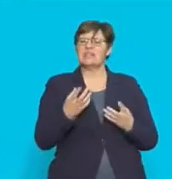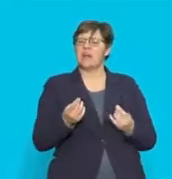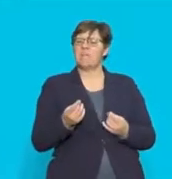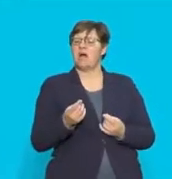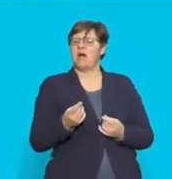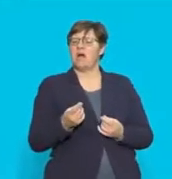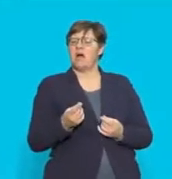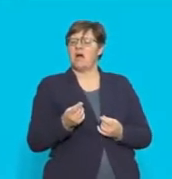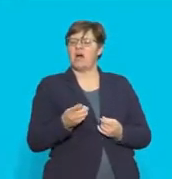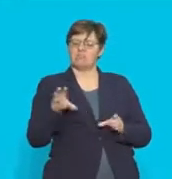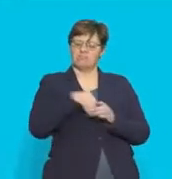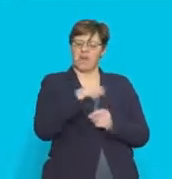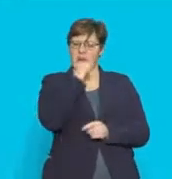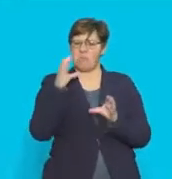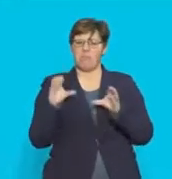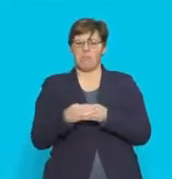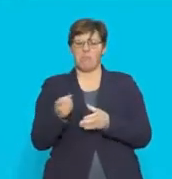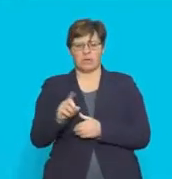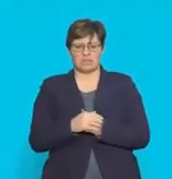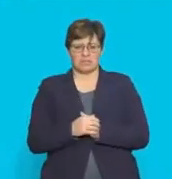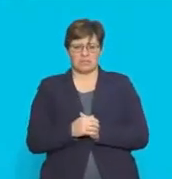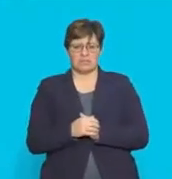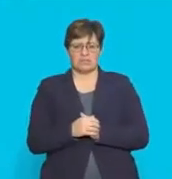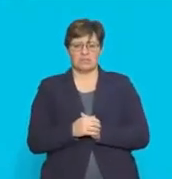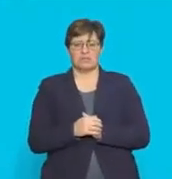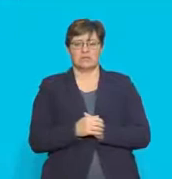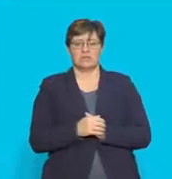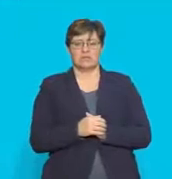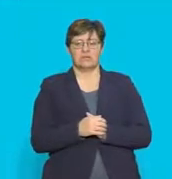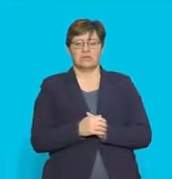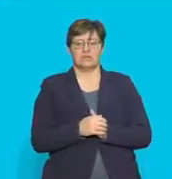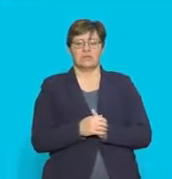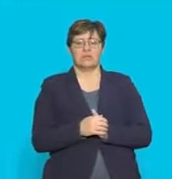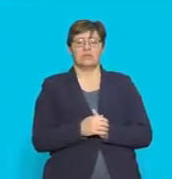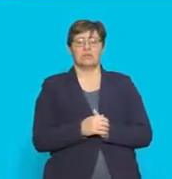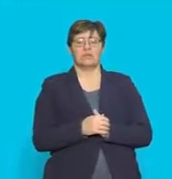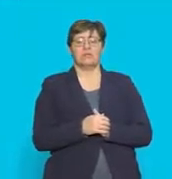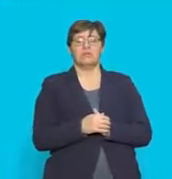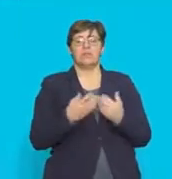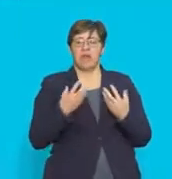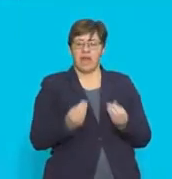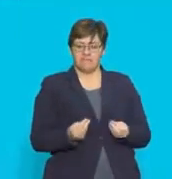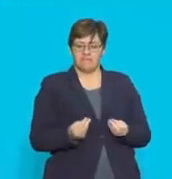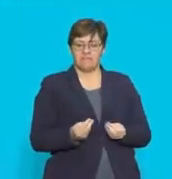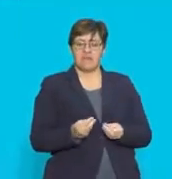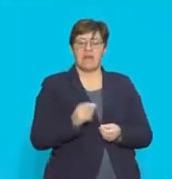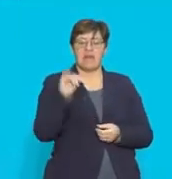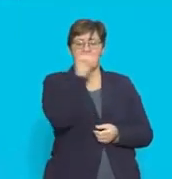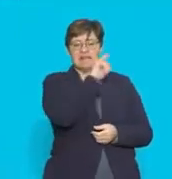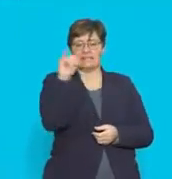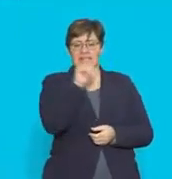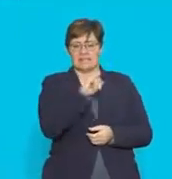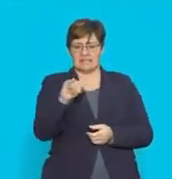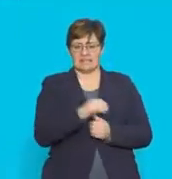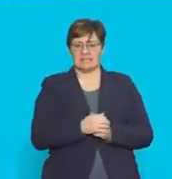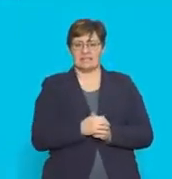what we need to think about. So we have what we call integers, right? The mathematicians classify them as